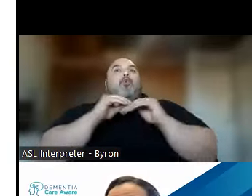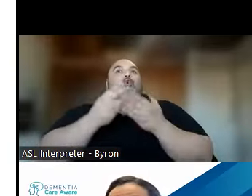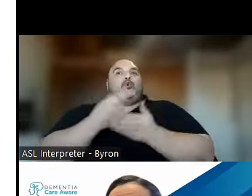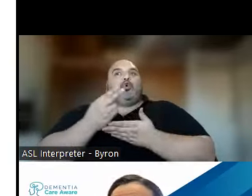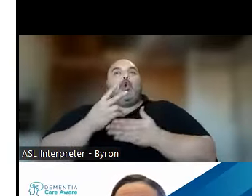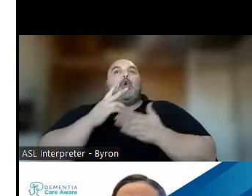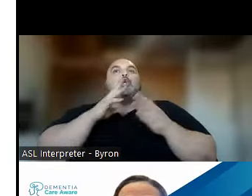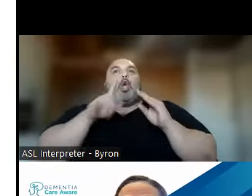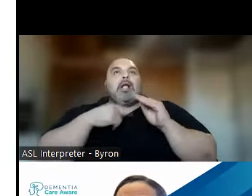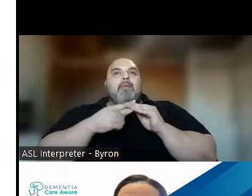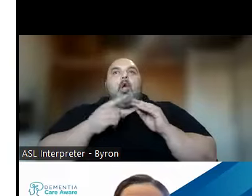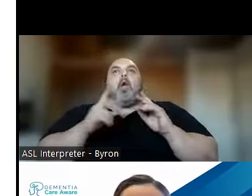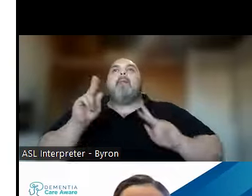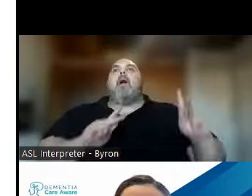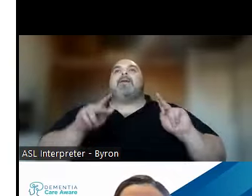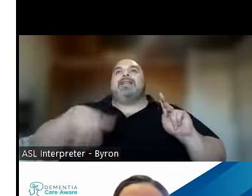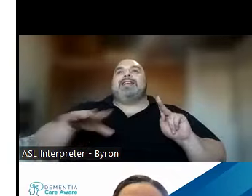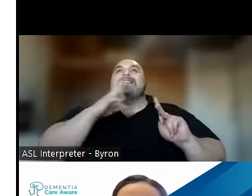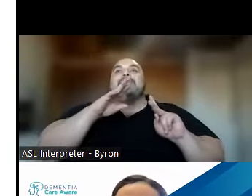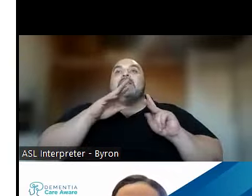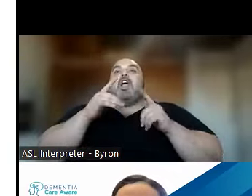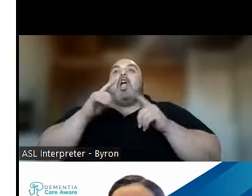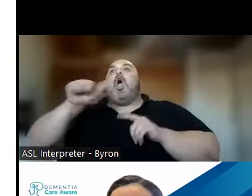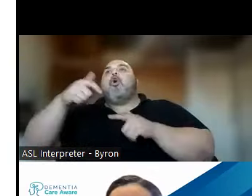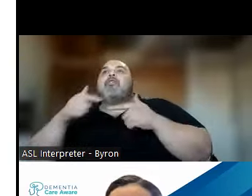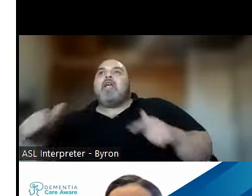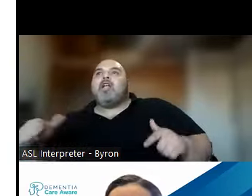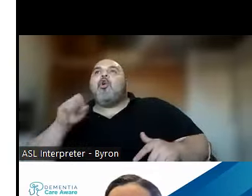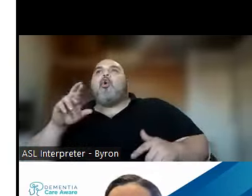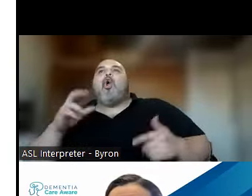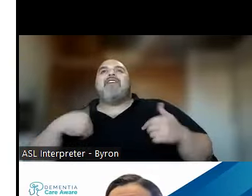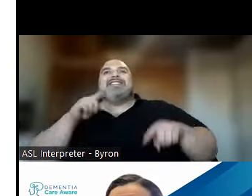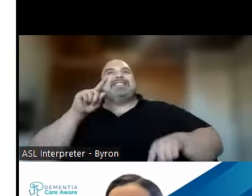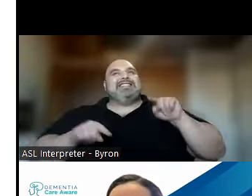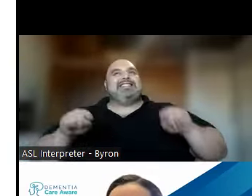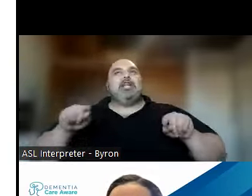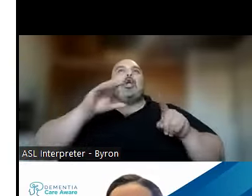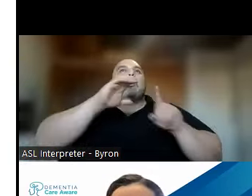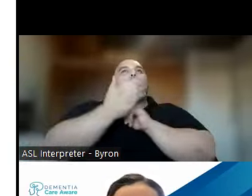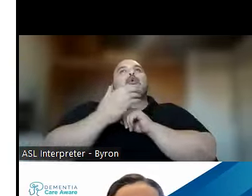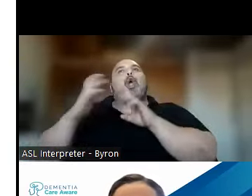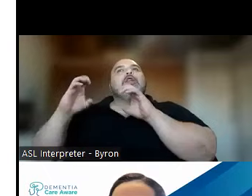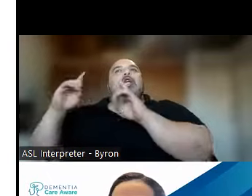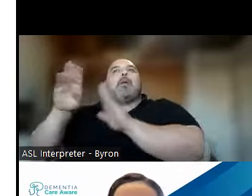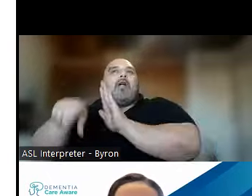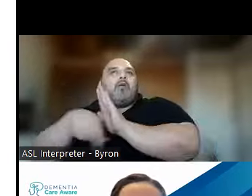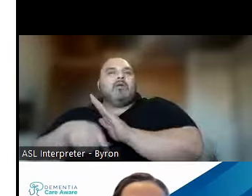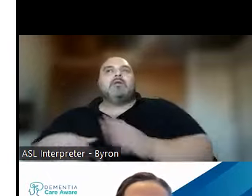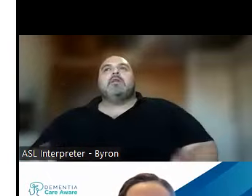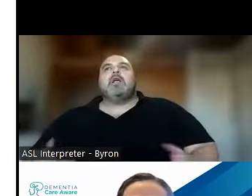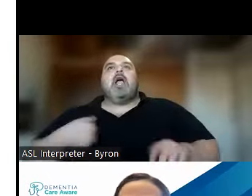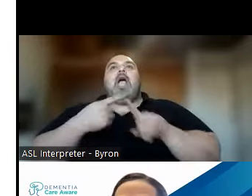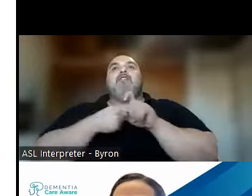about populations that speak a language other than English or have varying cultural or educational backgrounds. So I'm from a